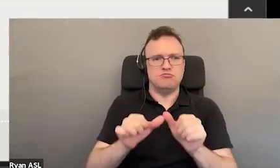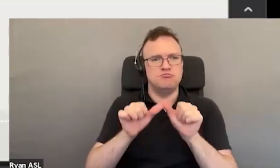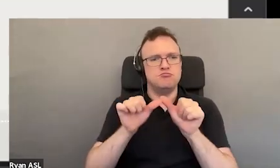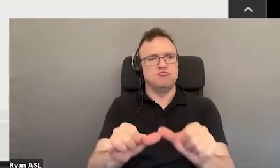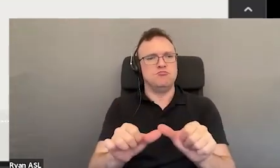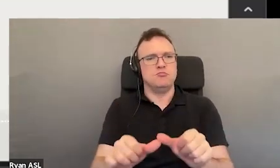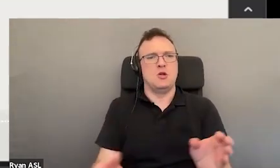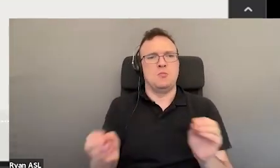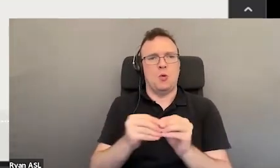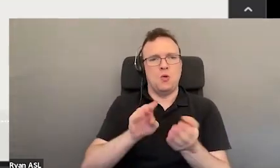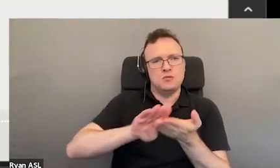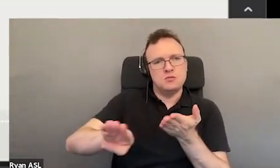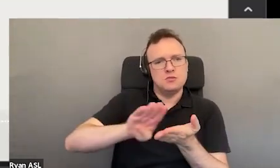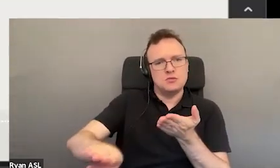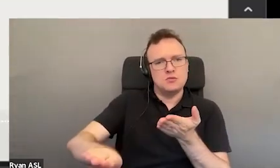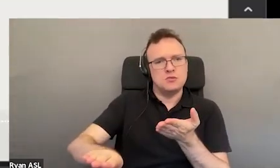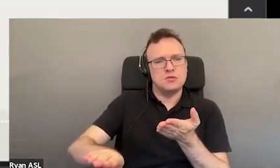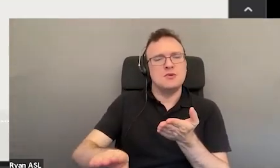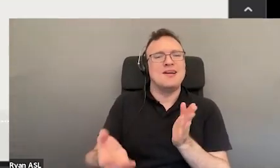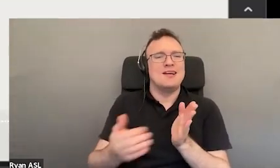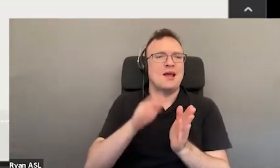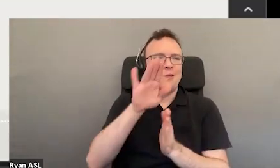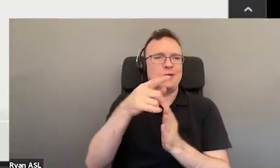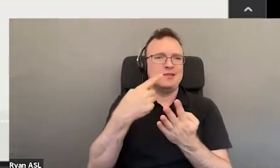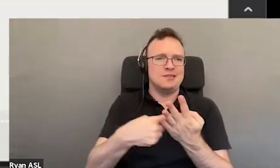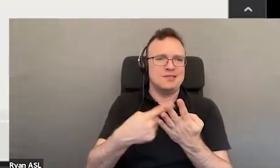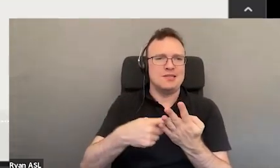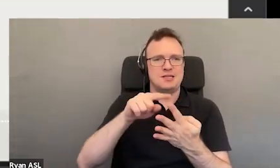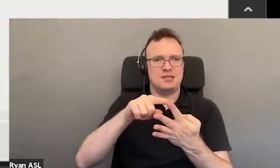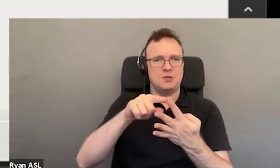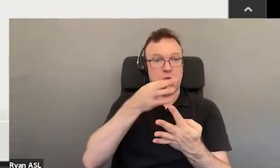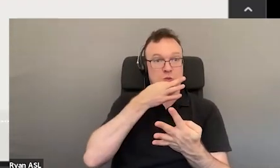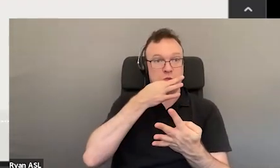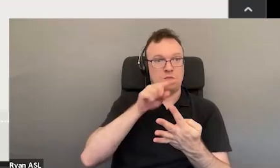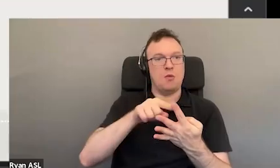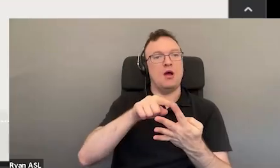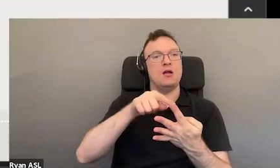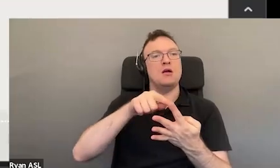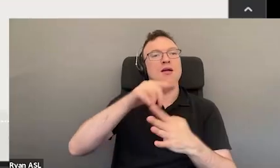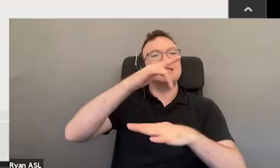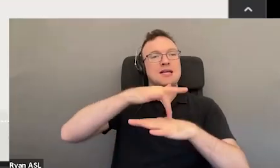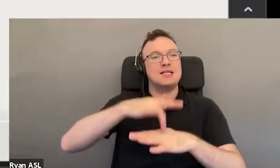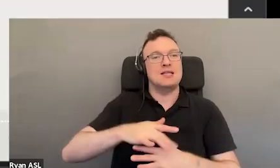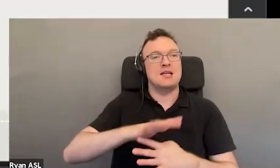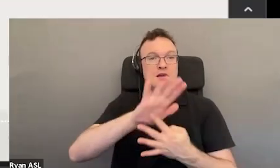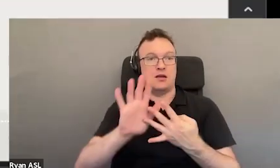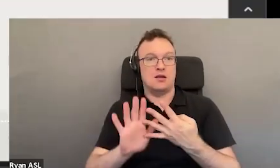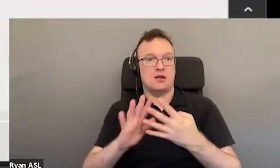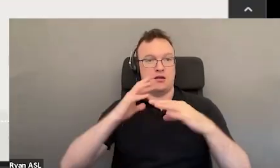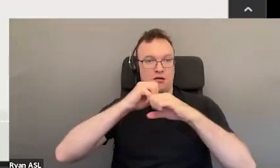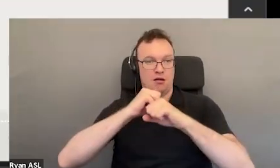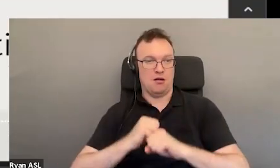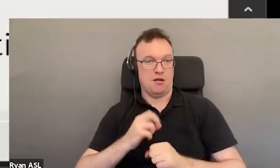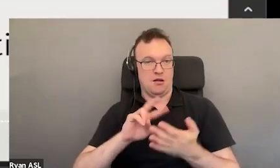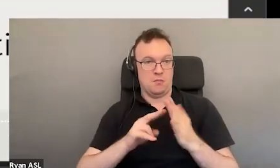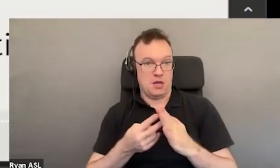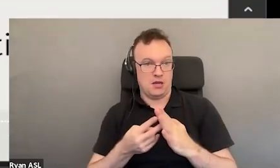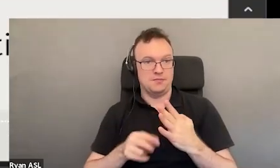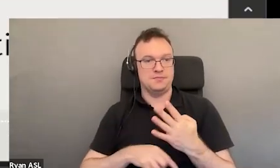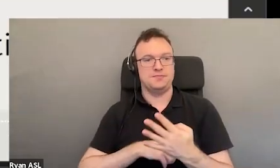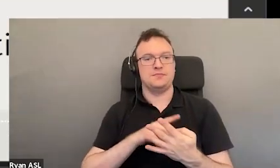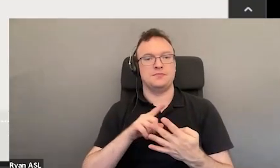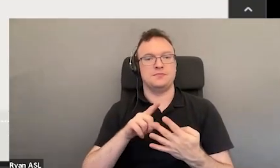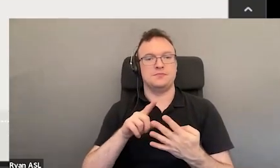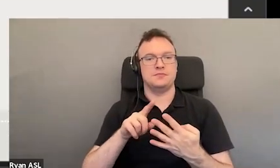of exclusion. And again, we'll come back to stigma in just a moment. But moving to our next point on this